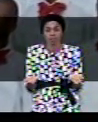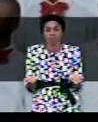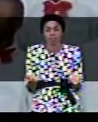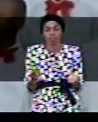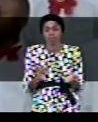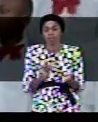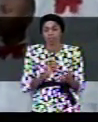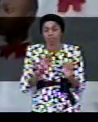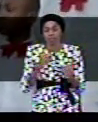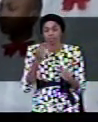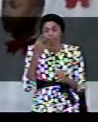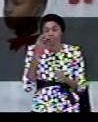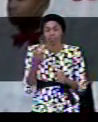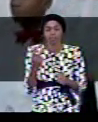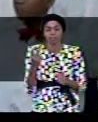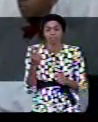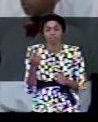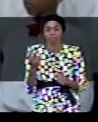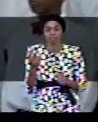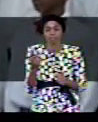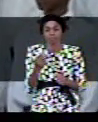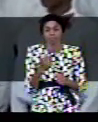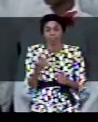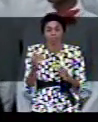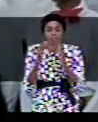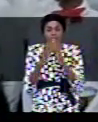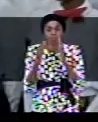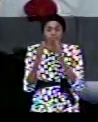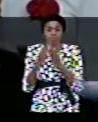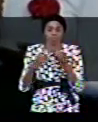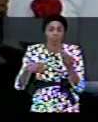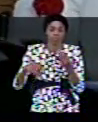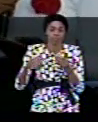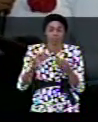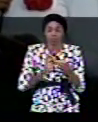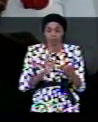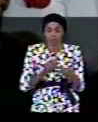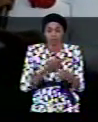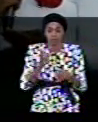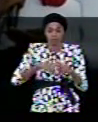I can see us sitting round the table,